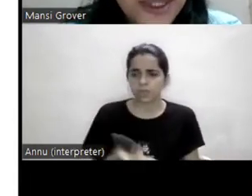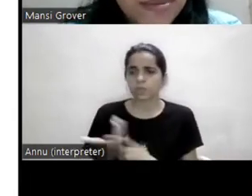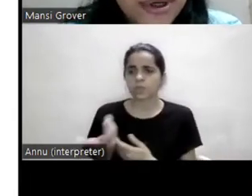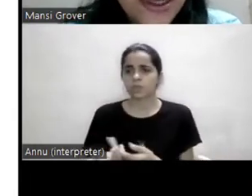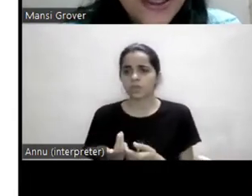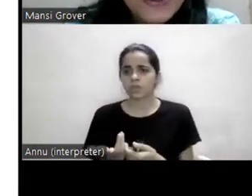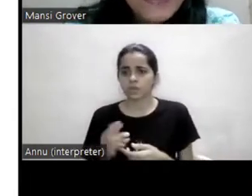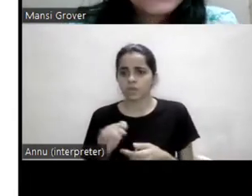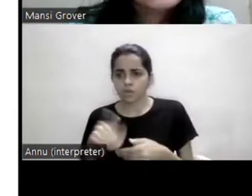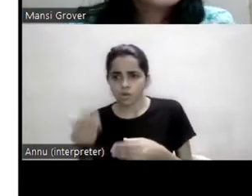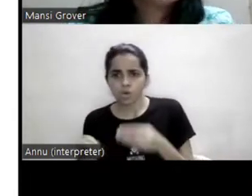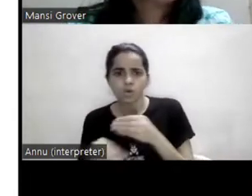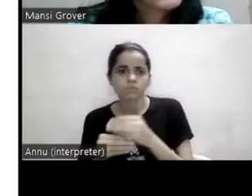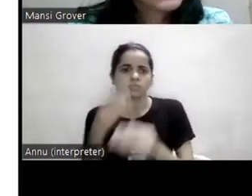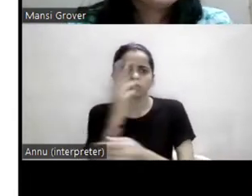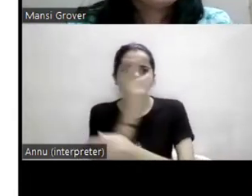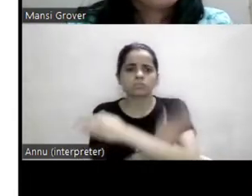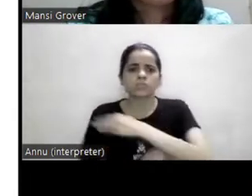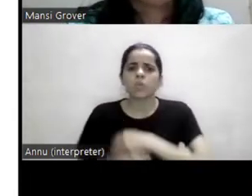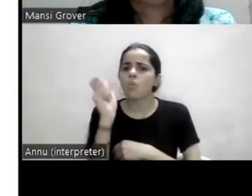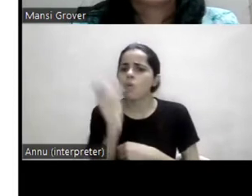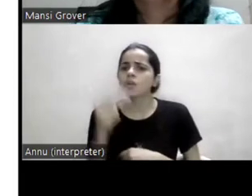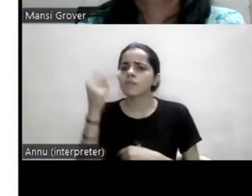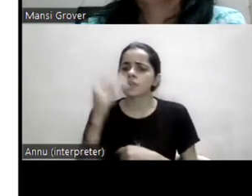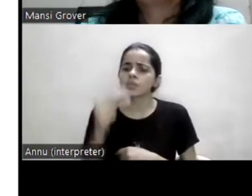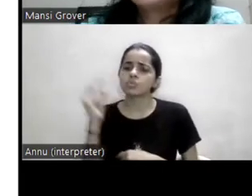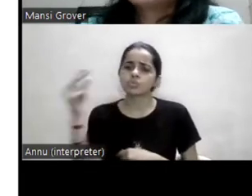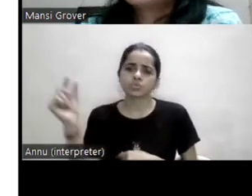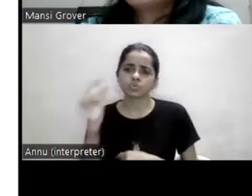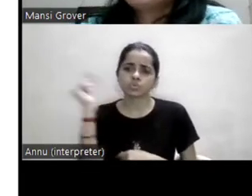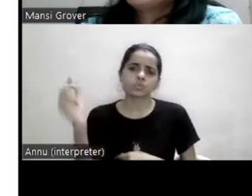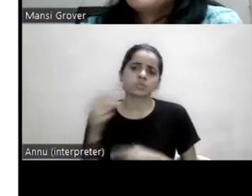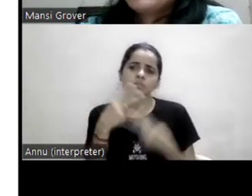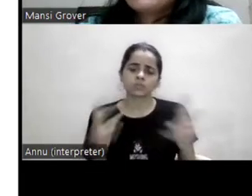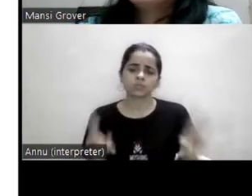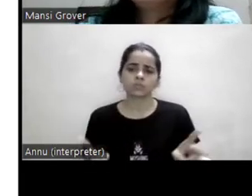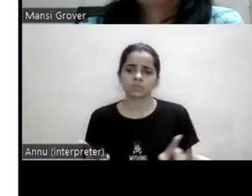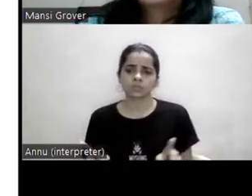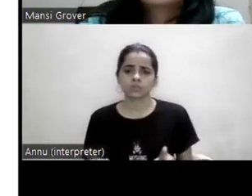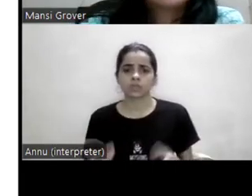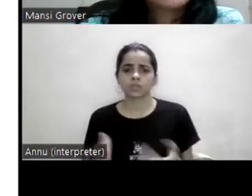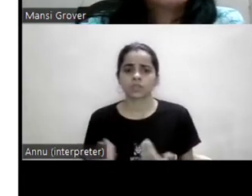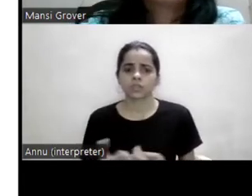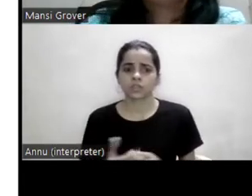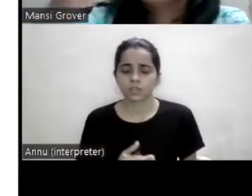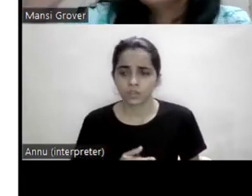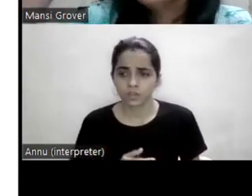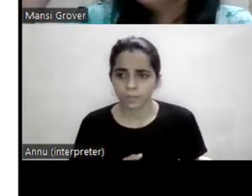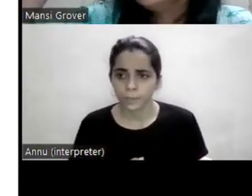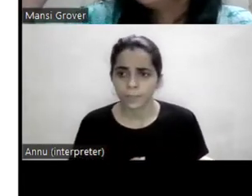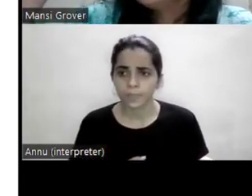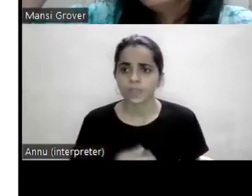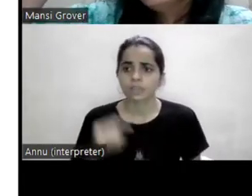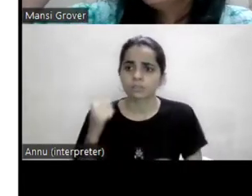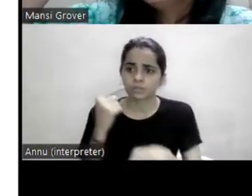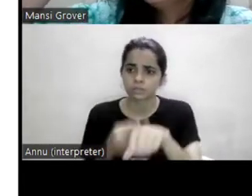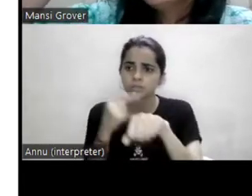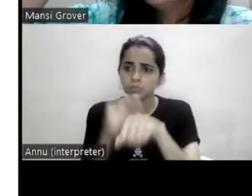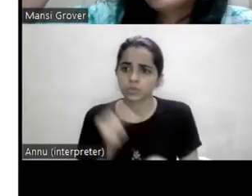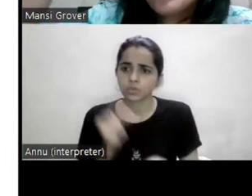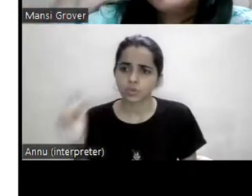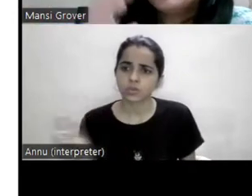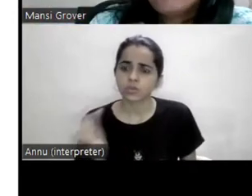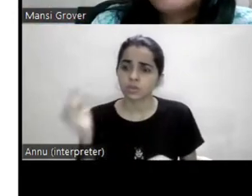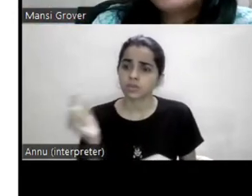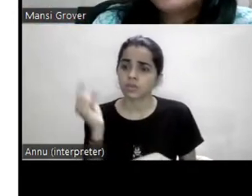disabled people. And then this idea of divine innocence and sometimes, you know, these, you know,